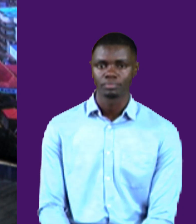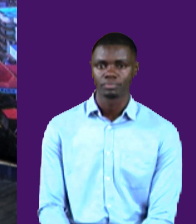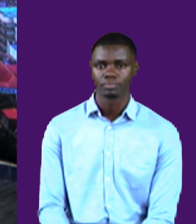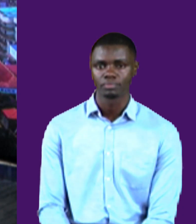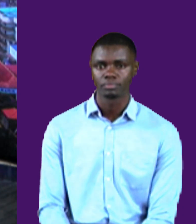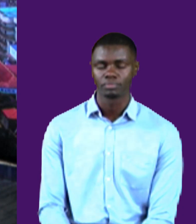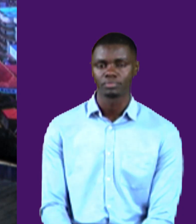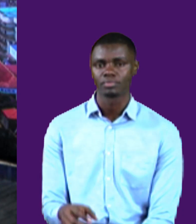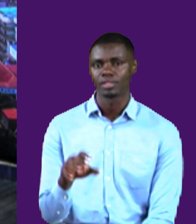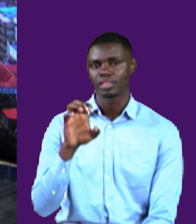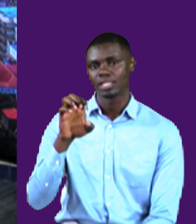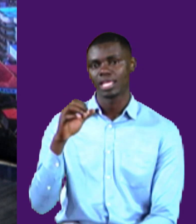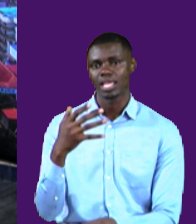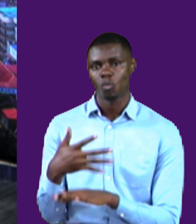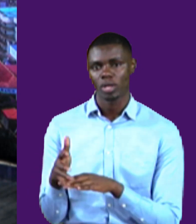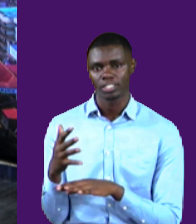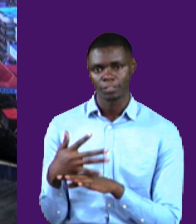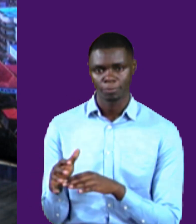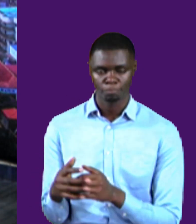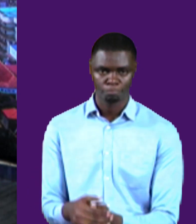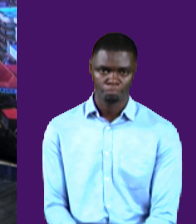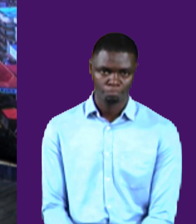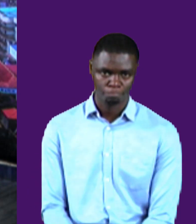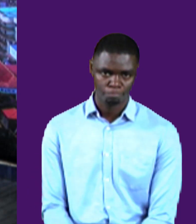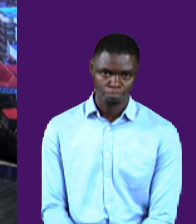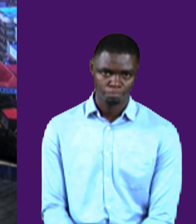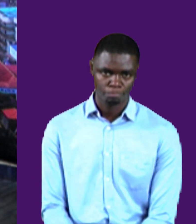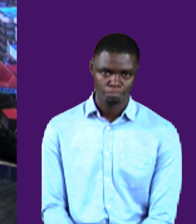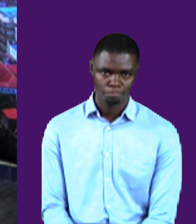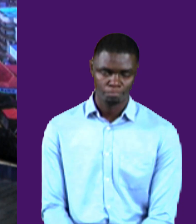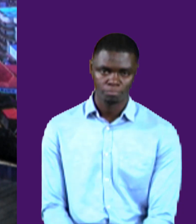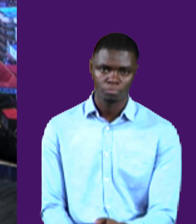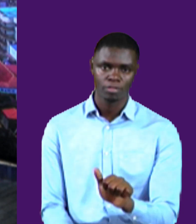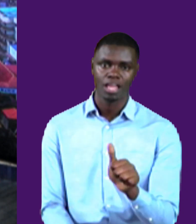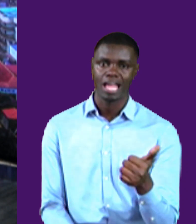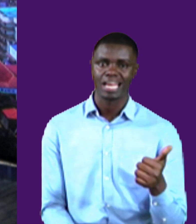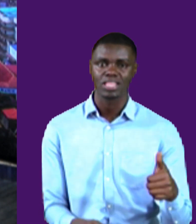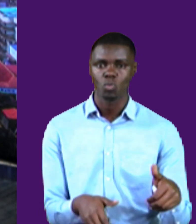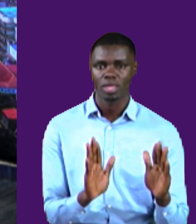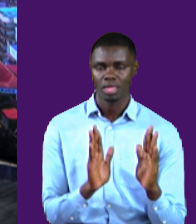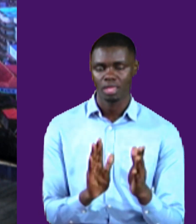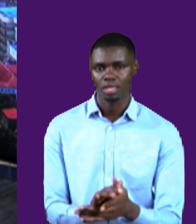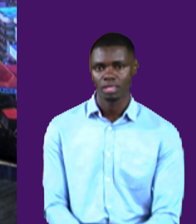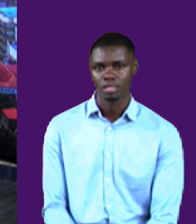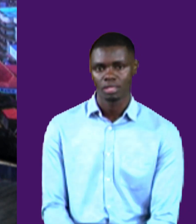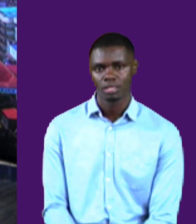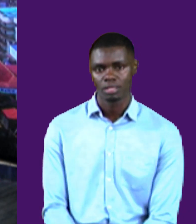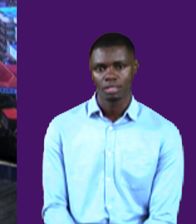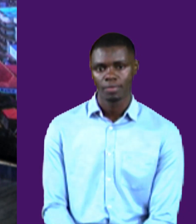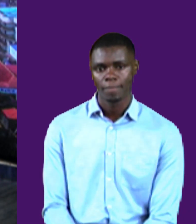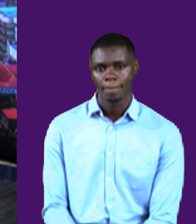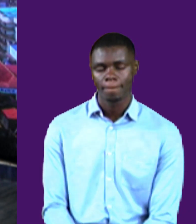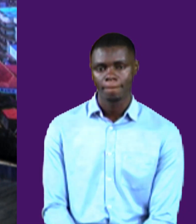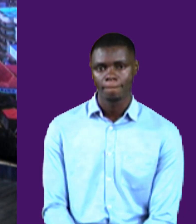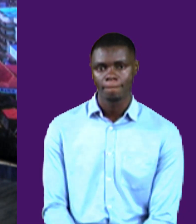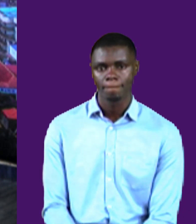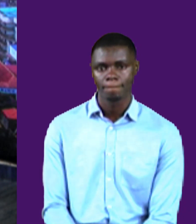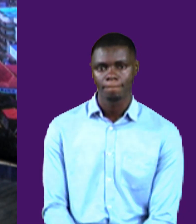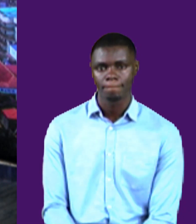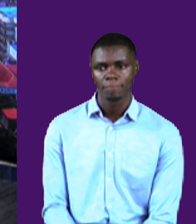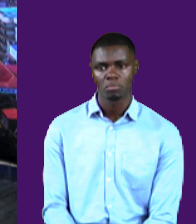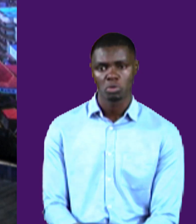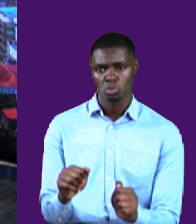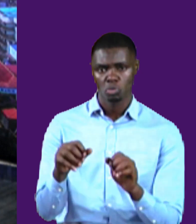those e-waste. And then maybe another way, you can throw them